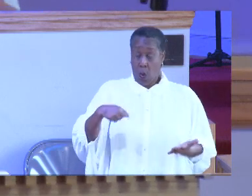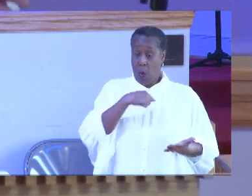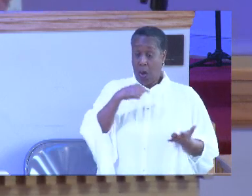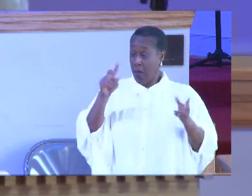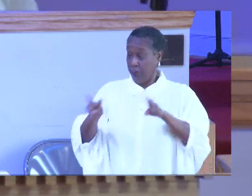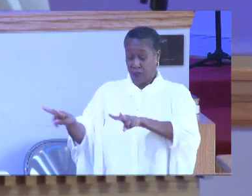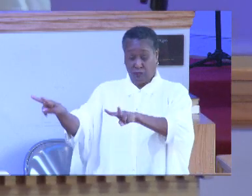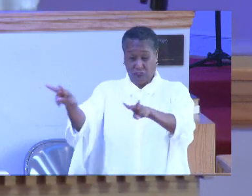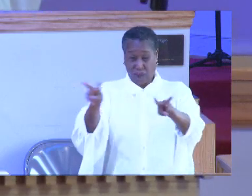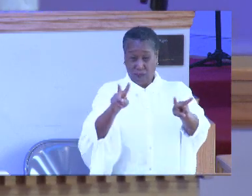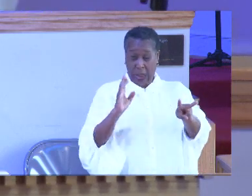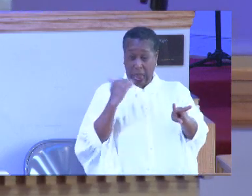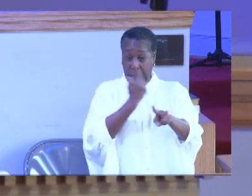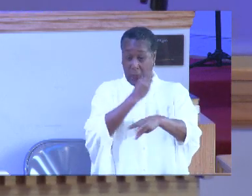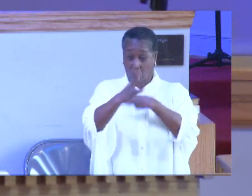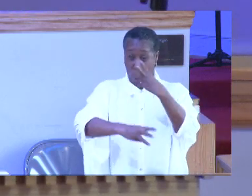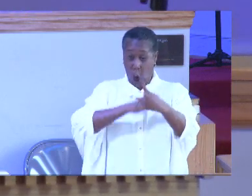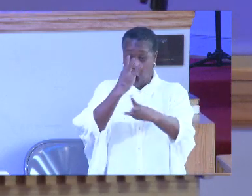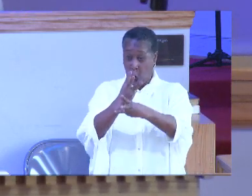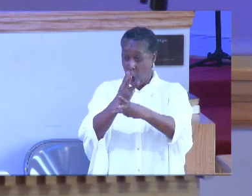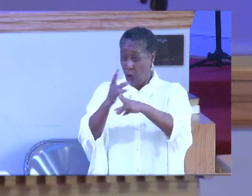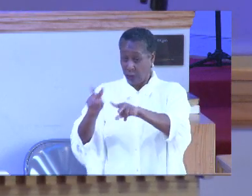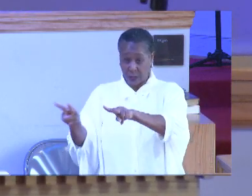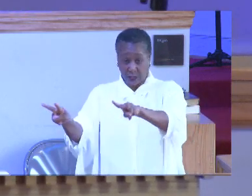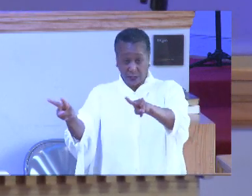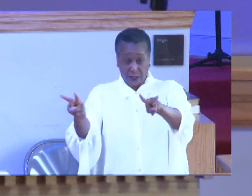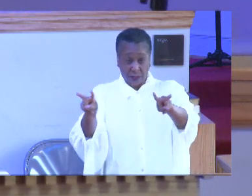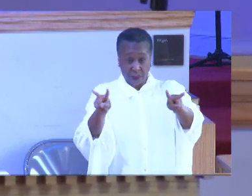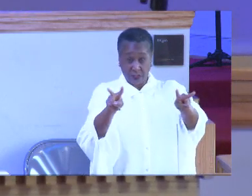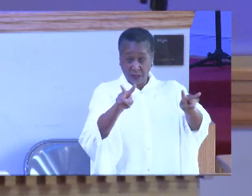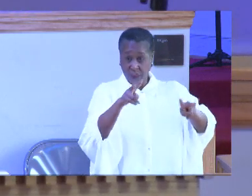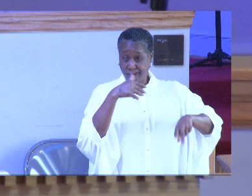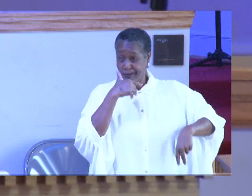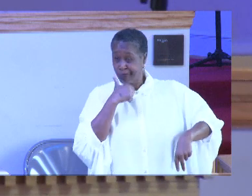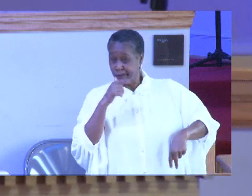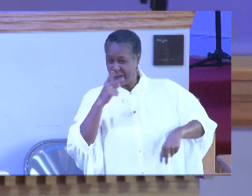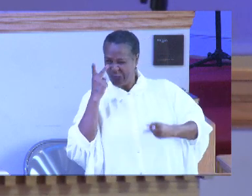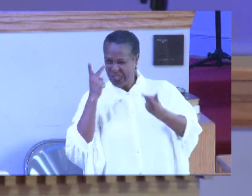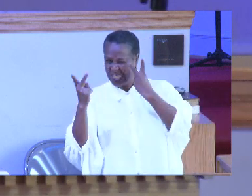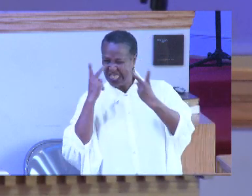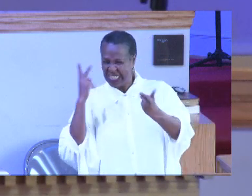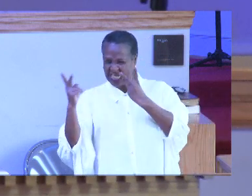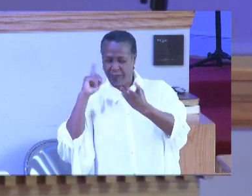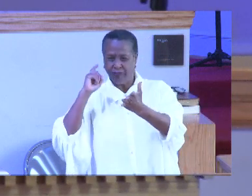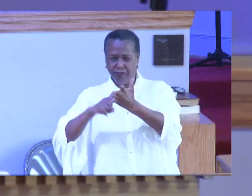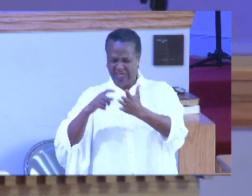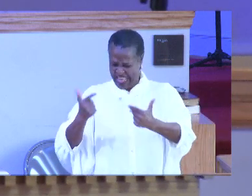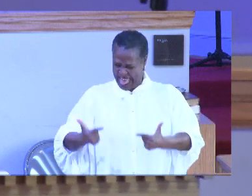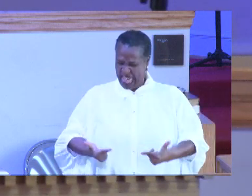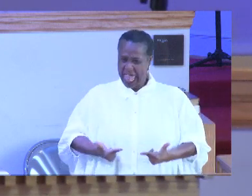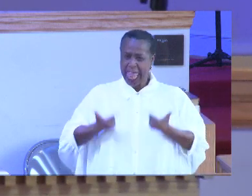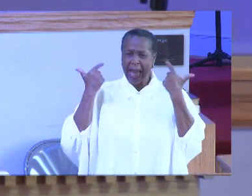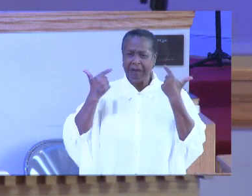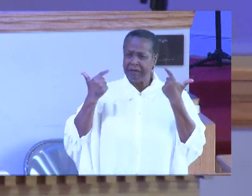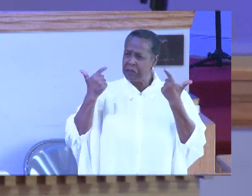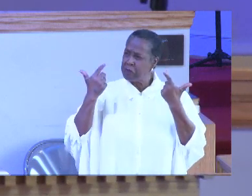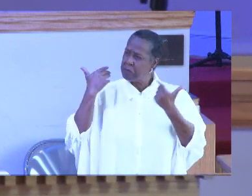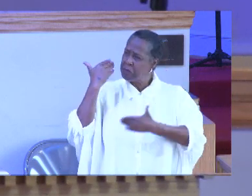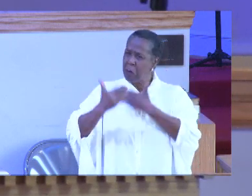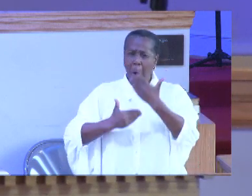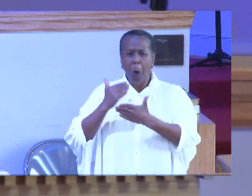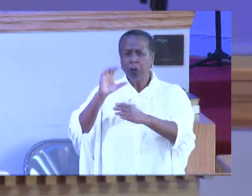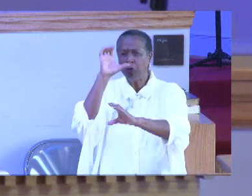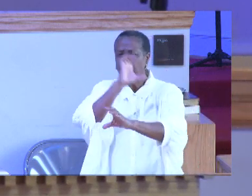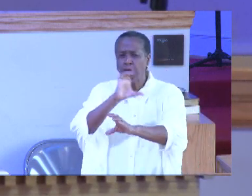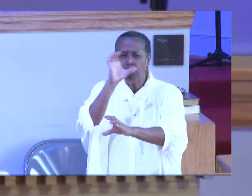world today, if we define the quest of life always as a search for the Lord, whether